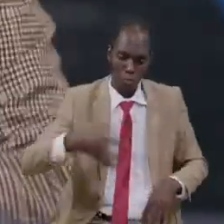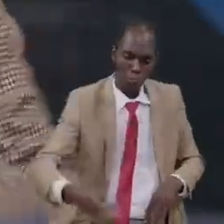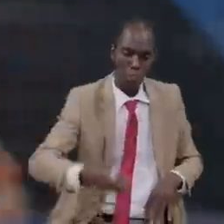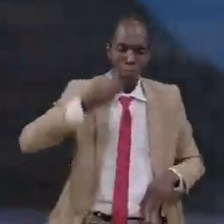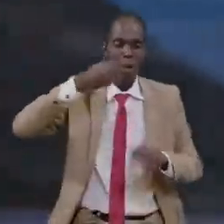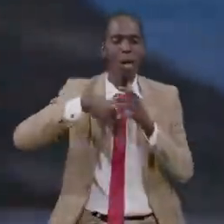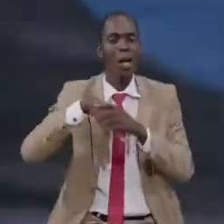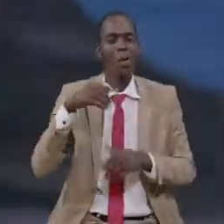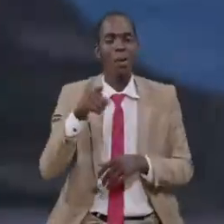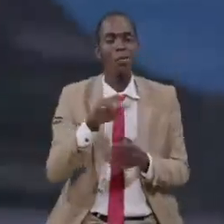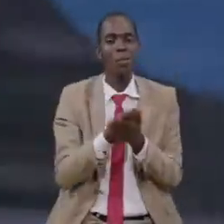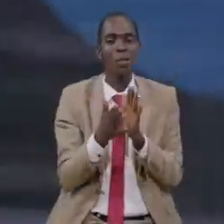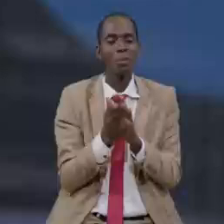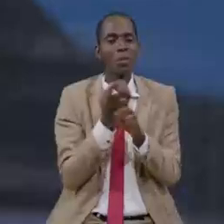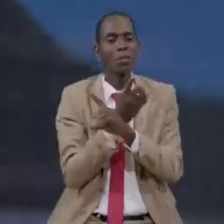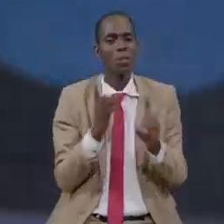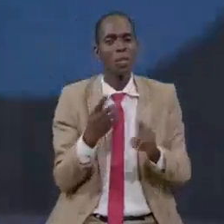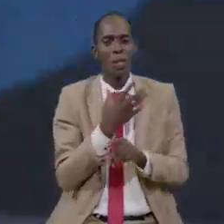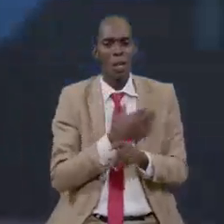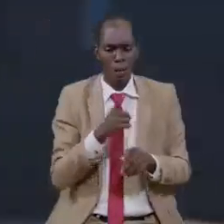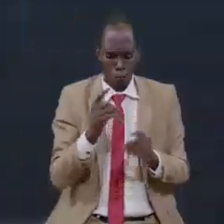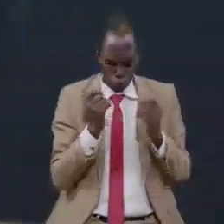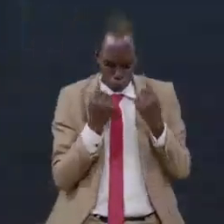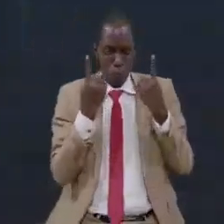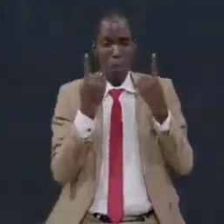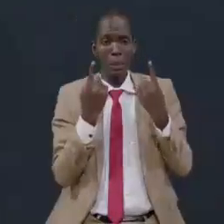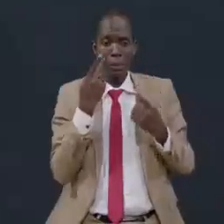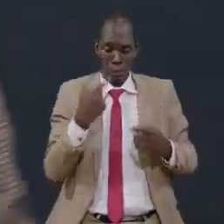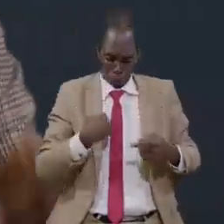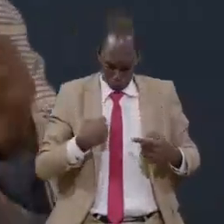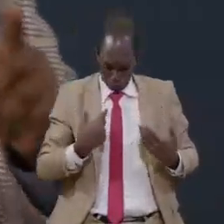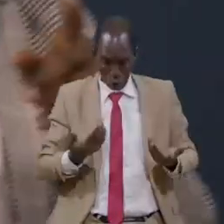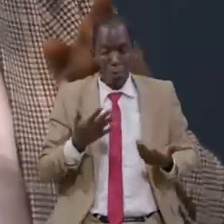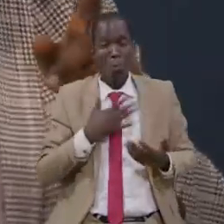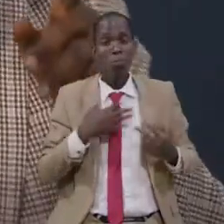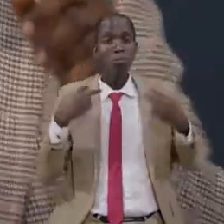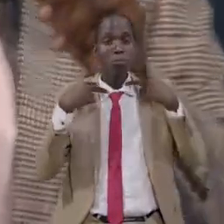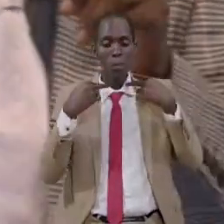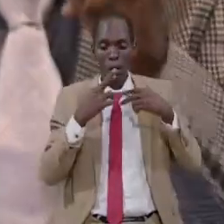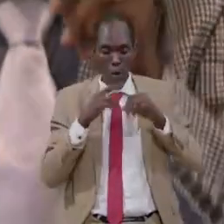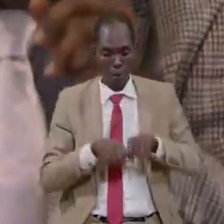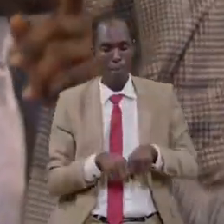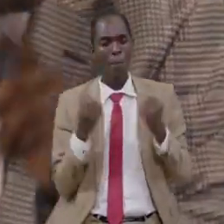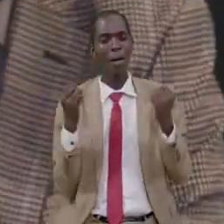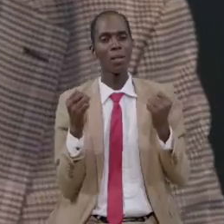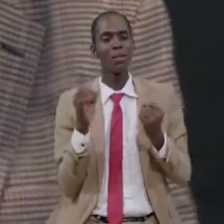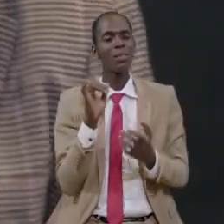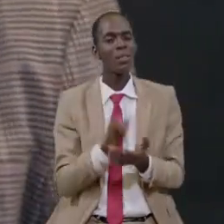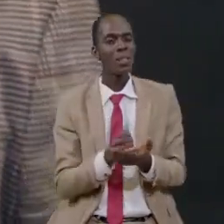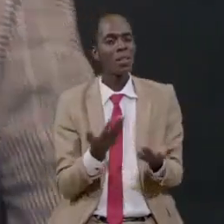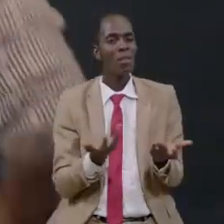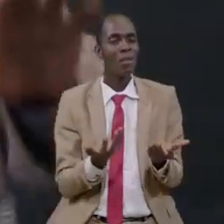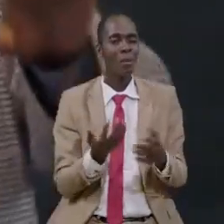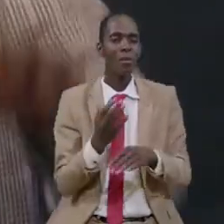you say, look at me, my yokes are broken. That is